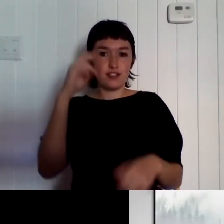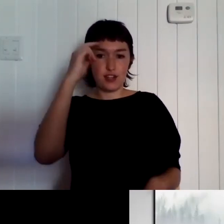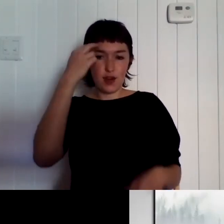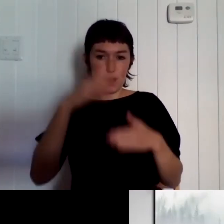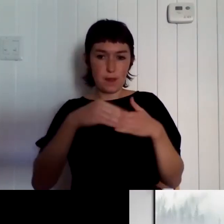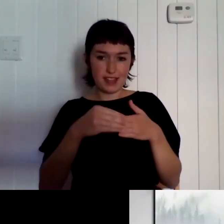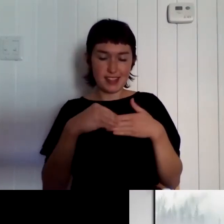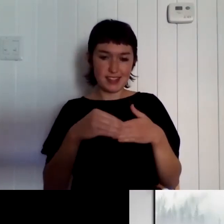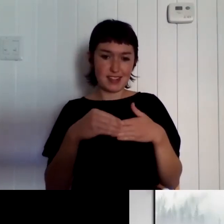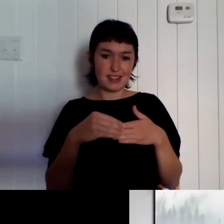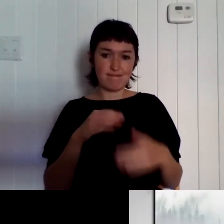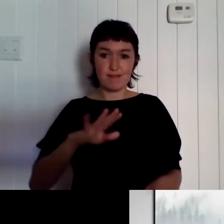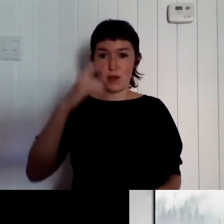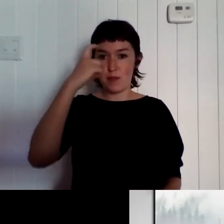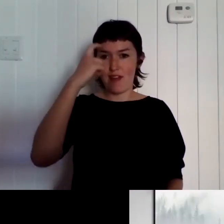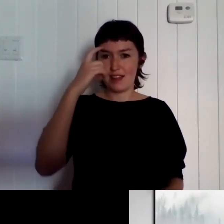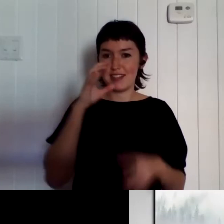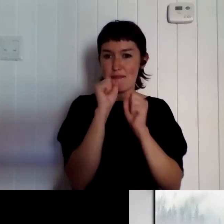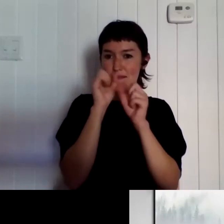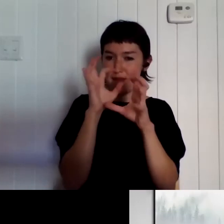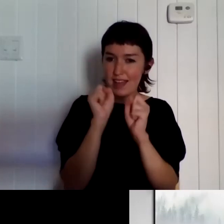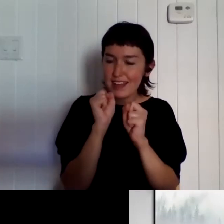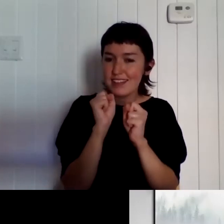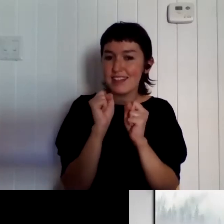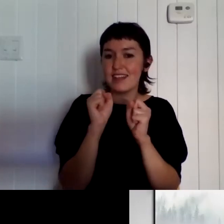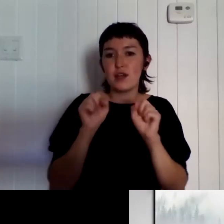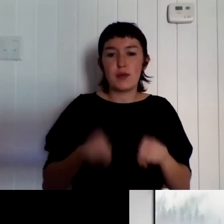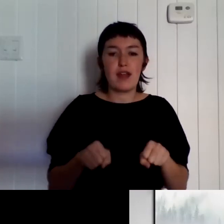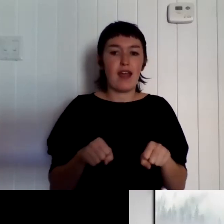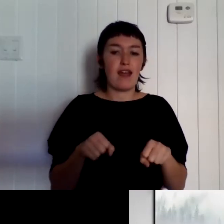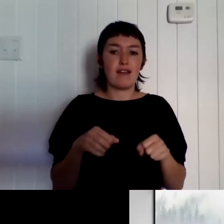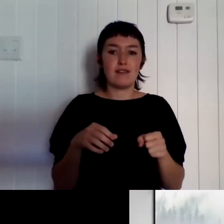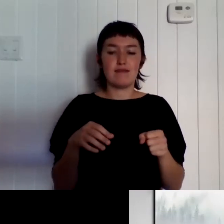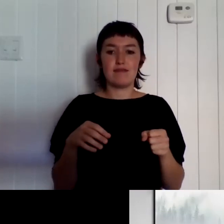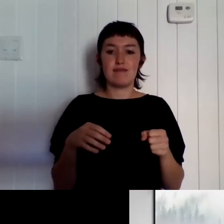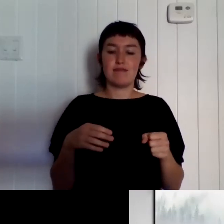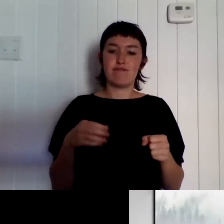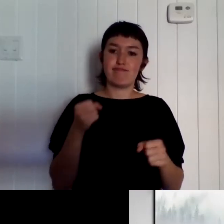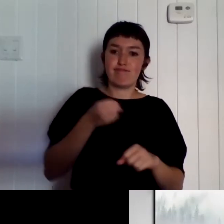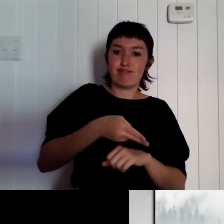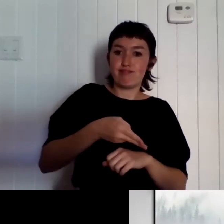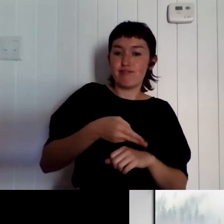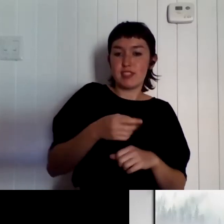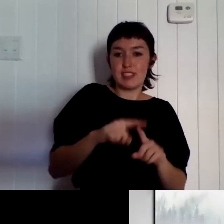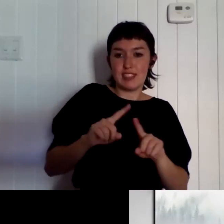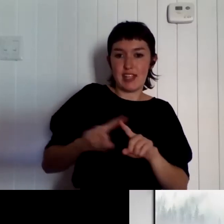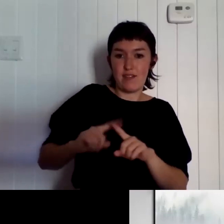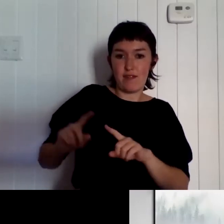really amazing and its ability to overcome different types of problems that it might